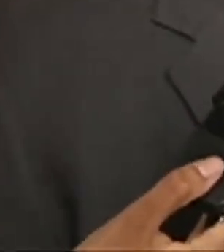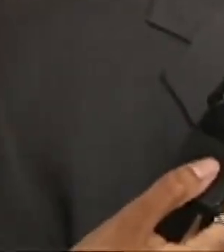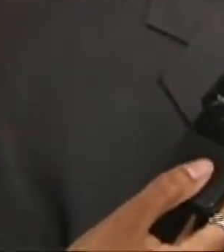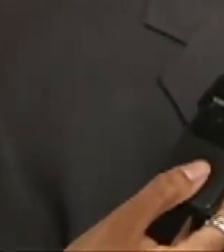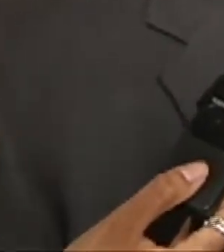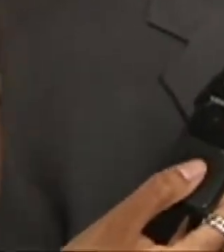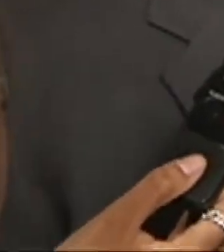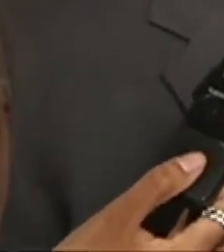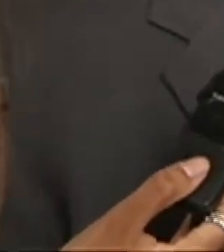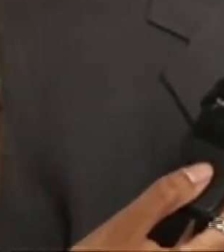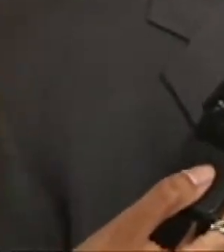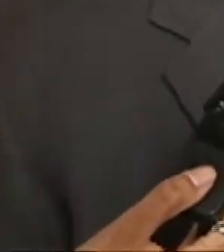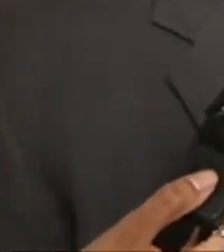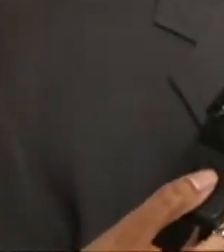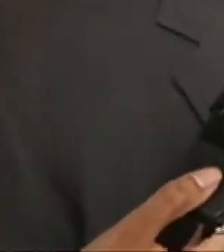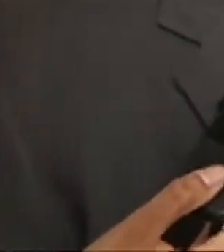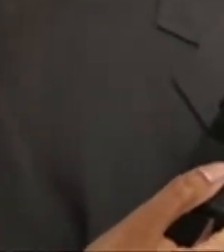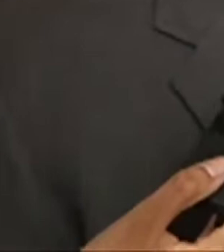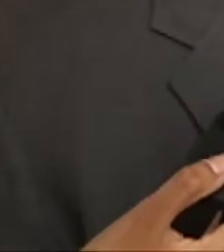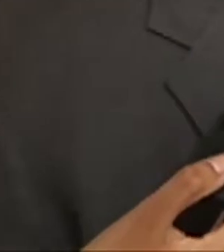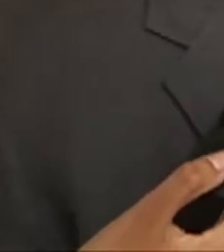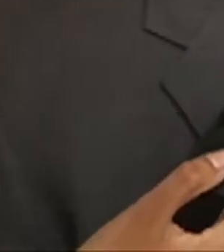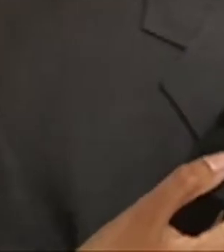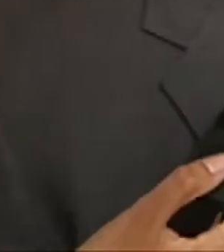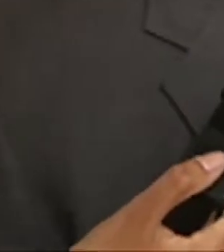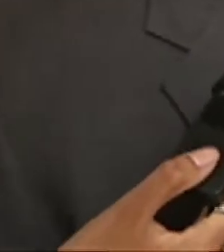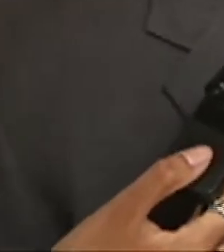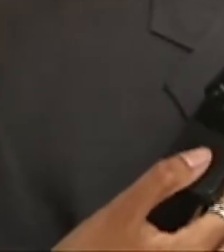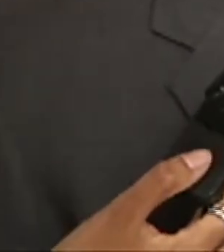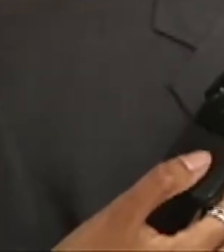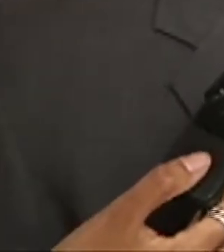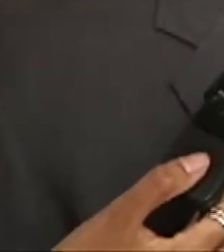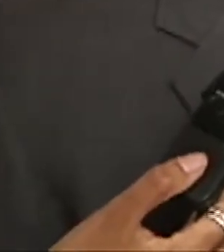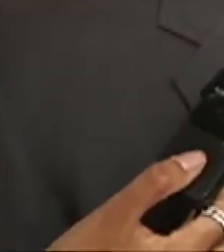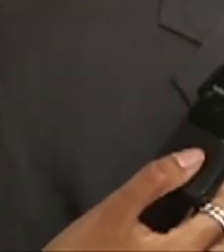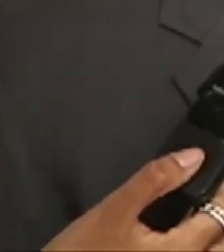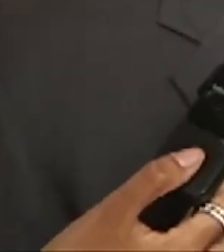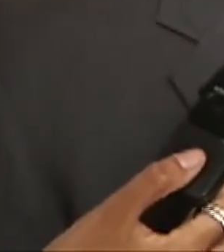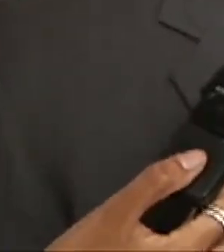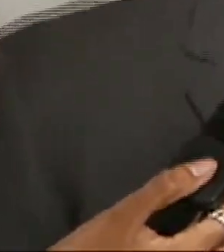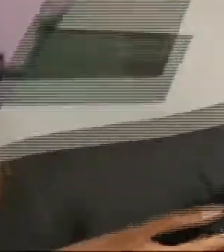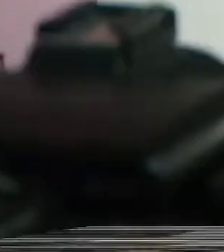Ahead tonight, the ground rules on stem cell research expected to be laid in Parliament tomorrow.